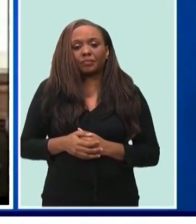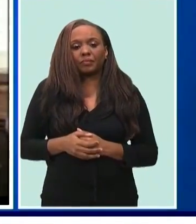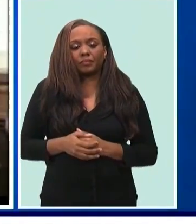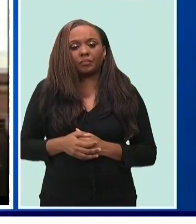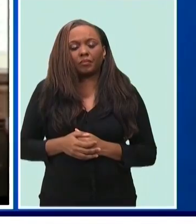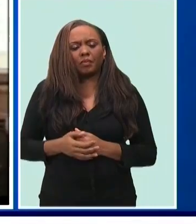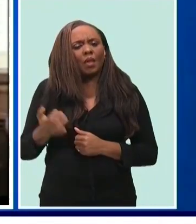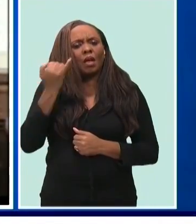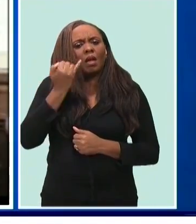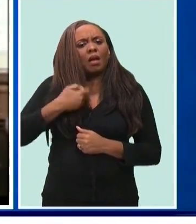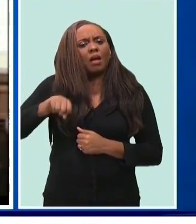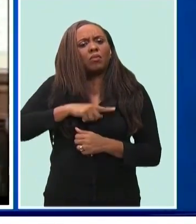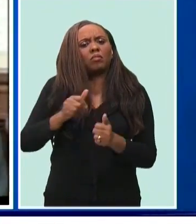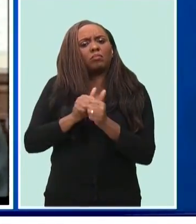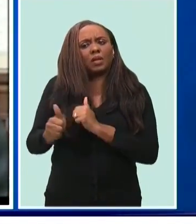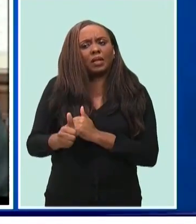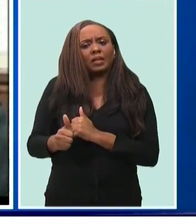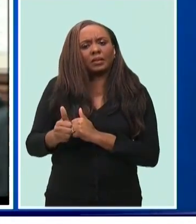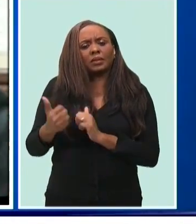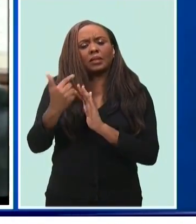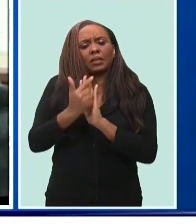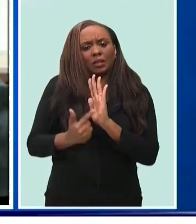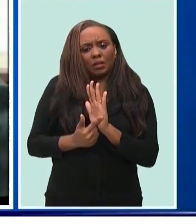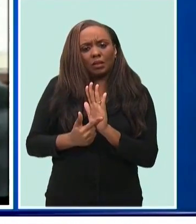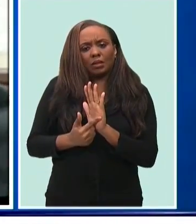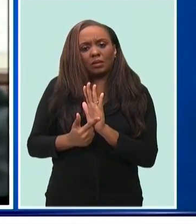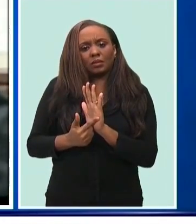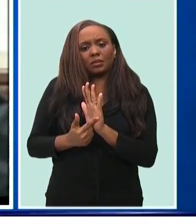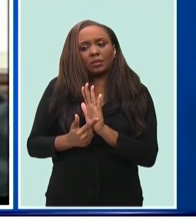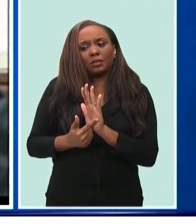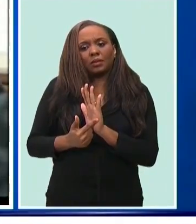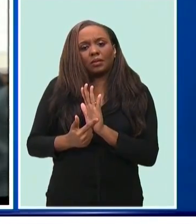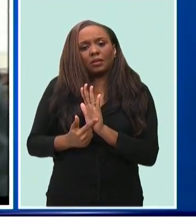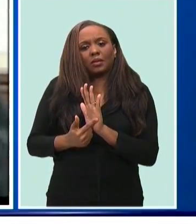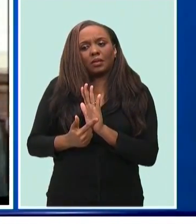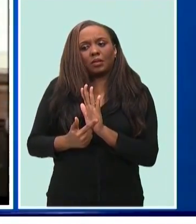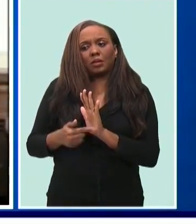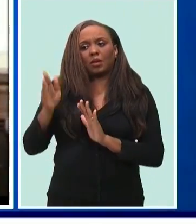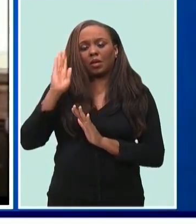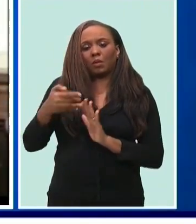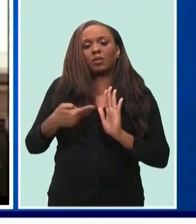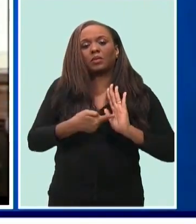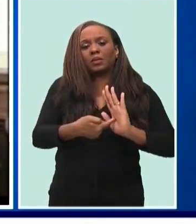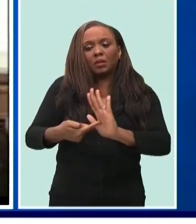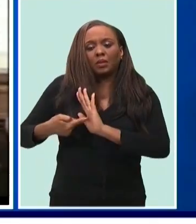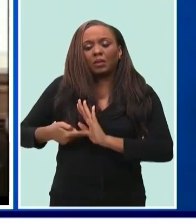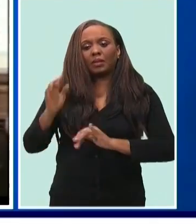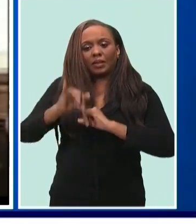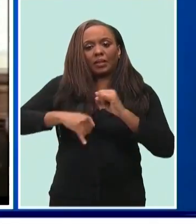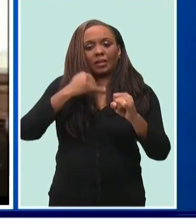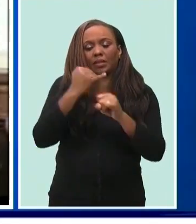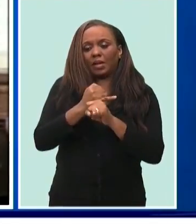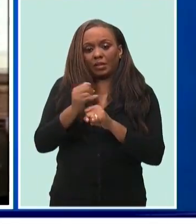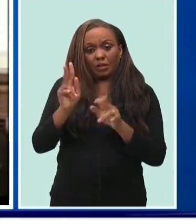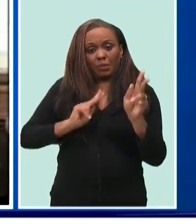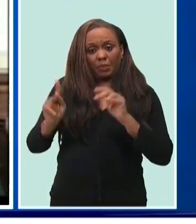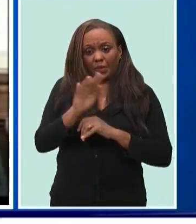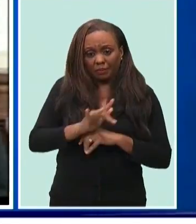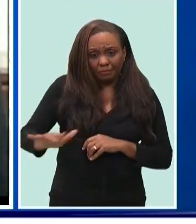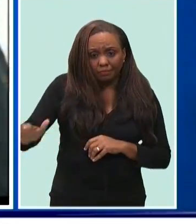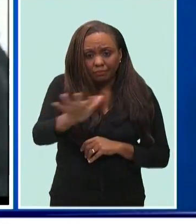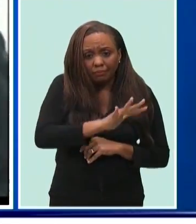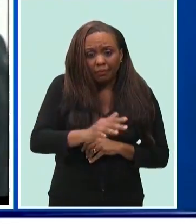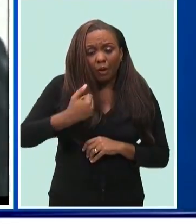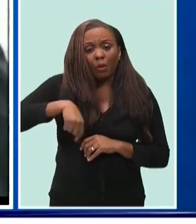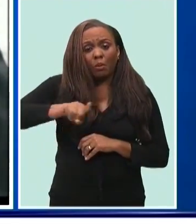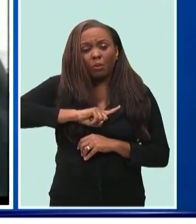will therefore serve that added purpose of demonstrating to the international community our commitment